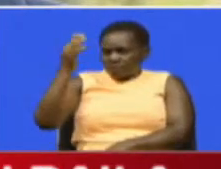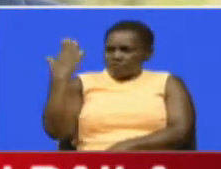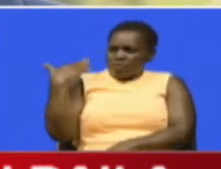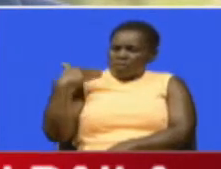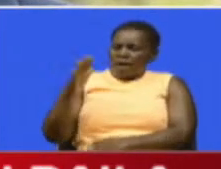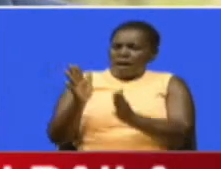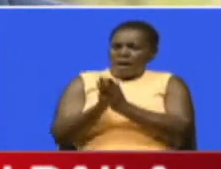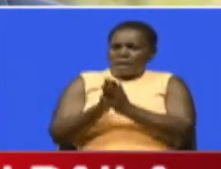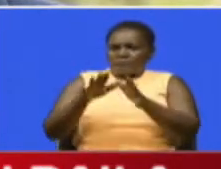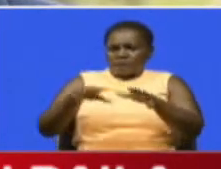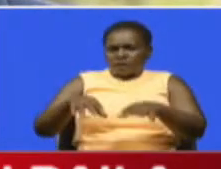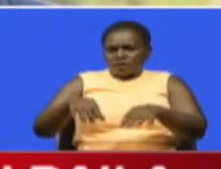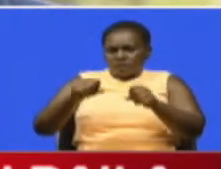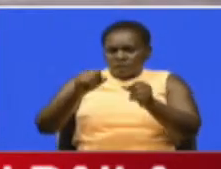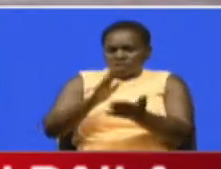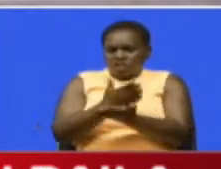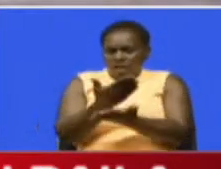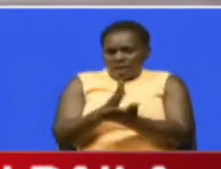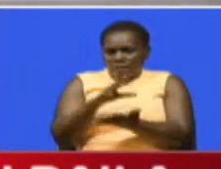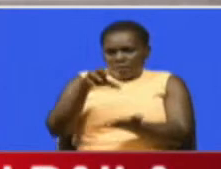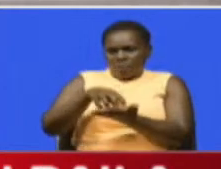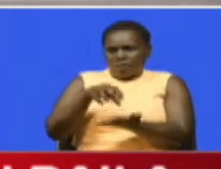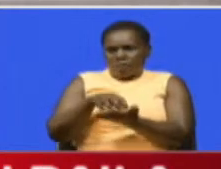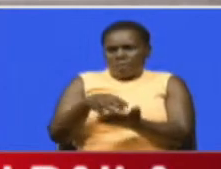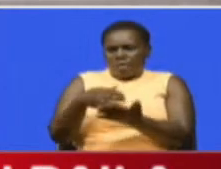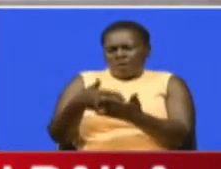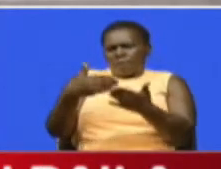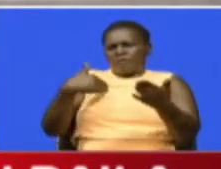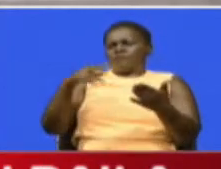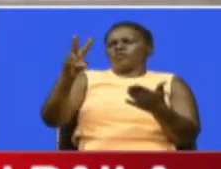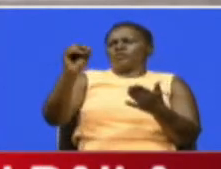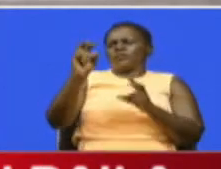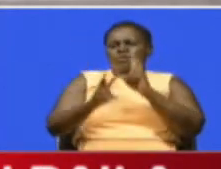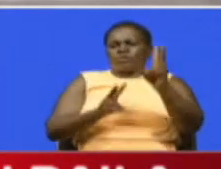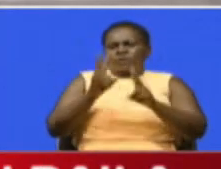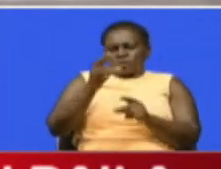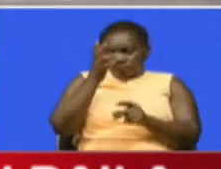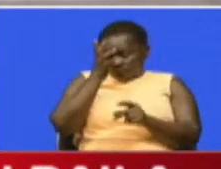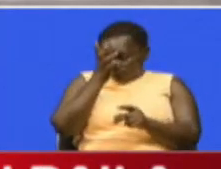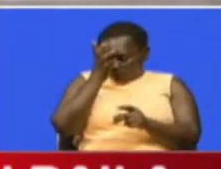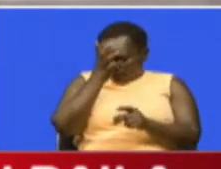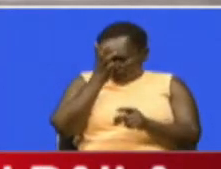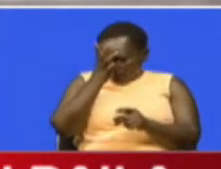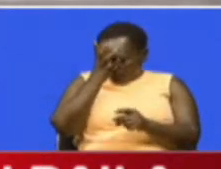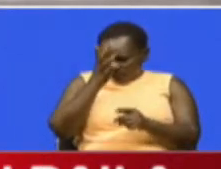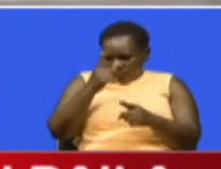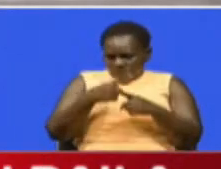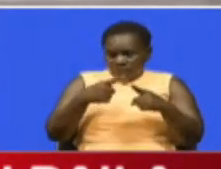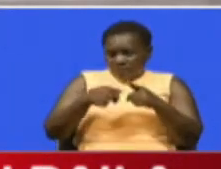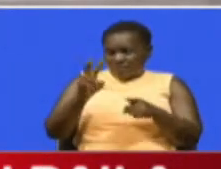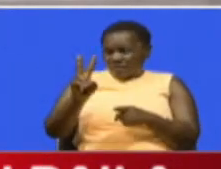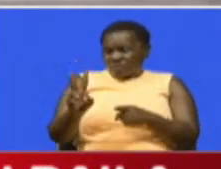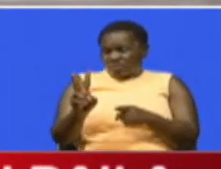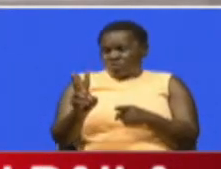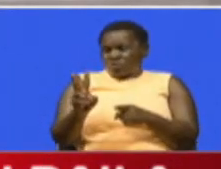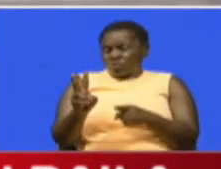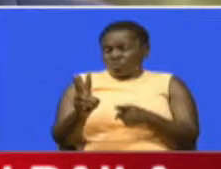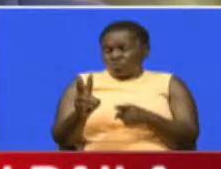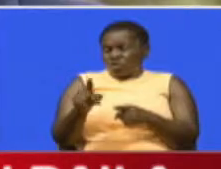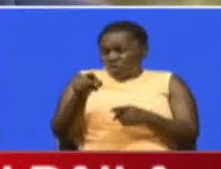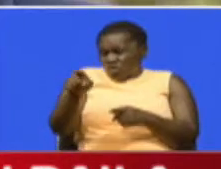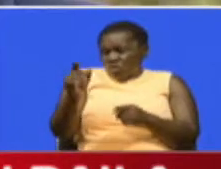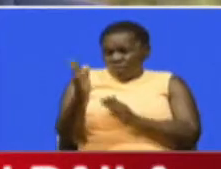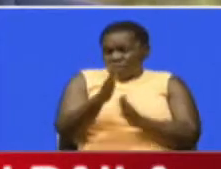share positions in that government. In the run-up to the 2022 elections, the next 2 years left, what should we expect? What's the game plan for Mr.